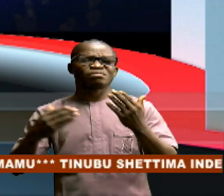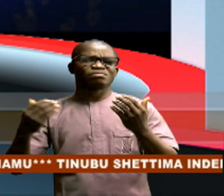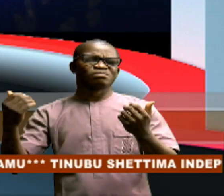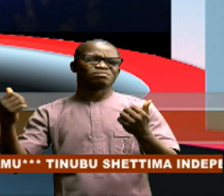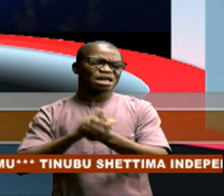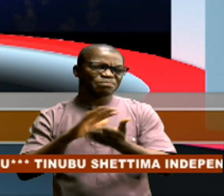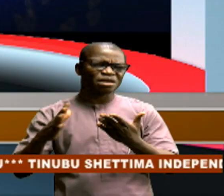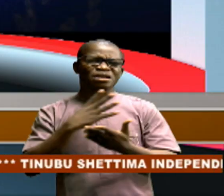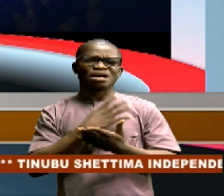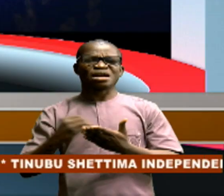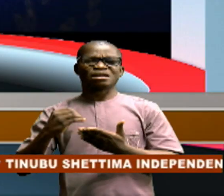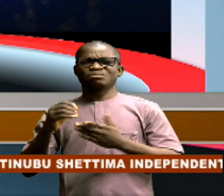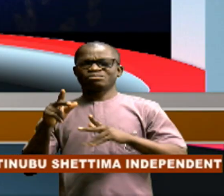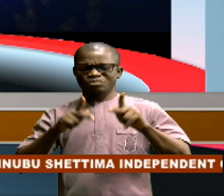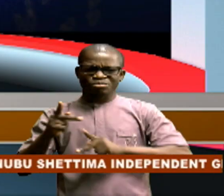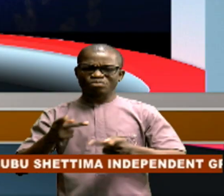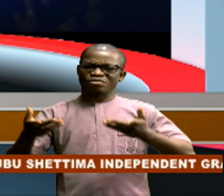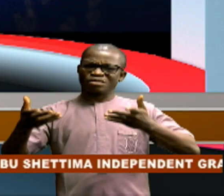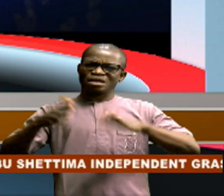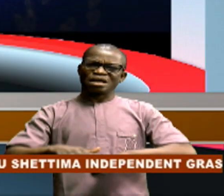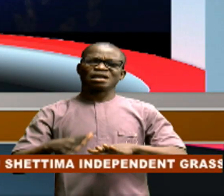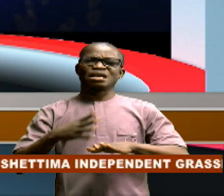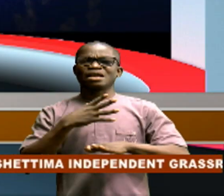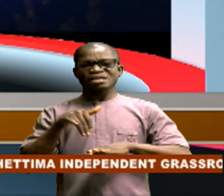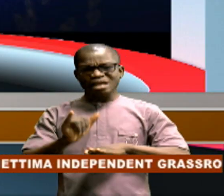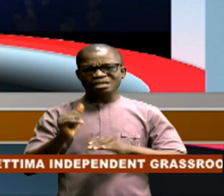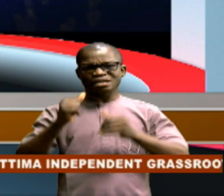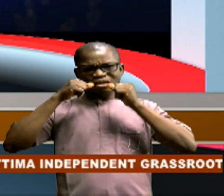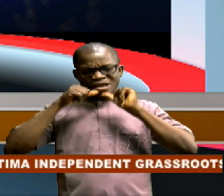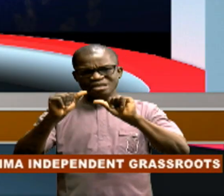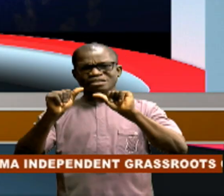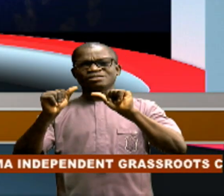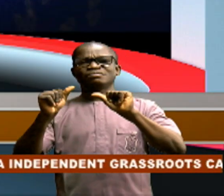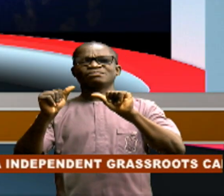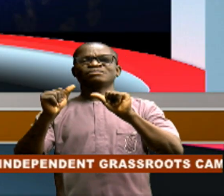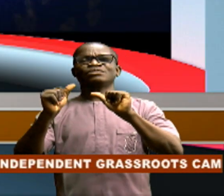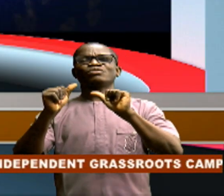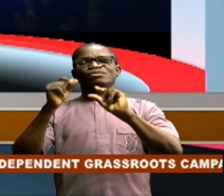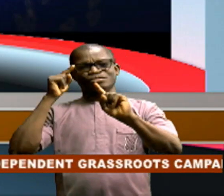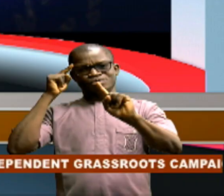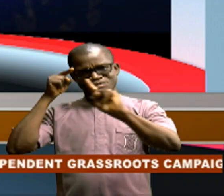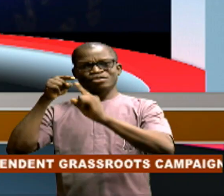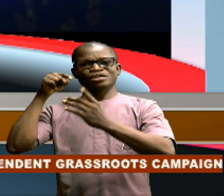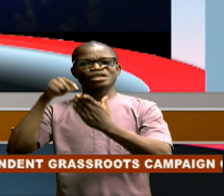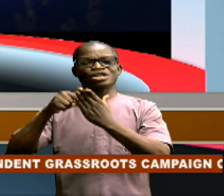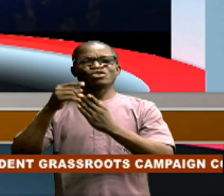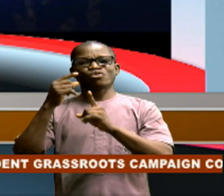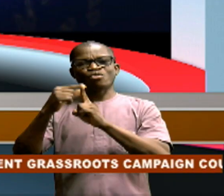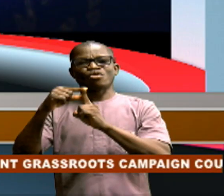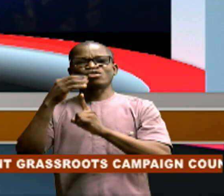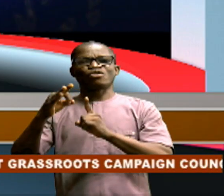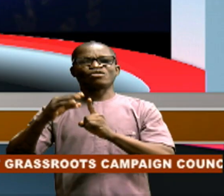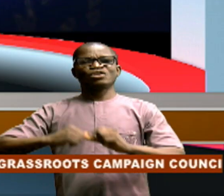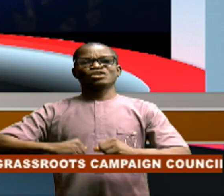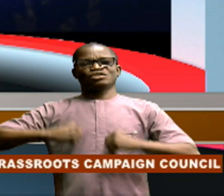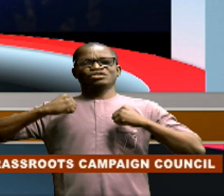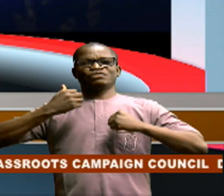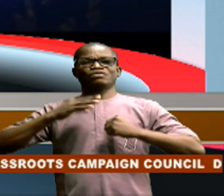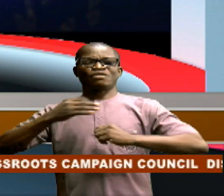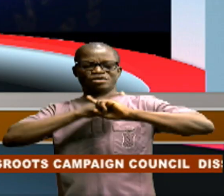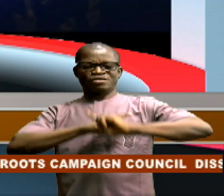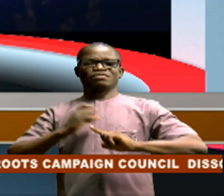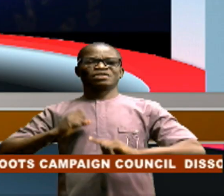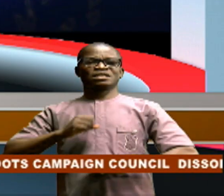civilian casualties while still achieving strategic objectives. These are the words of Chief of Defense Staff General Lucky